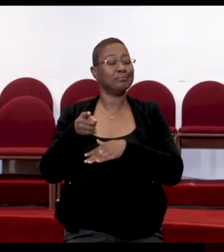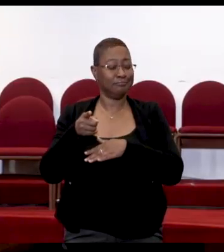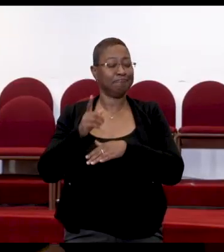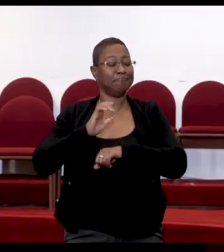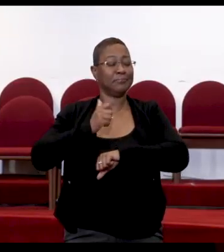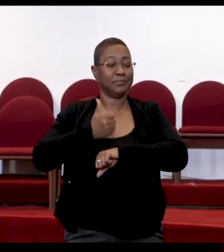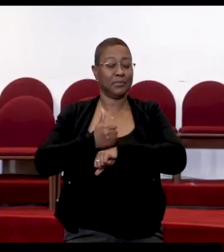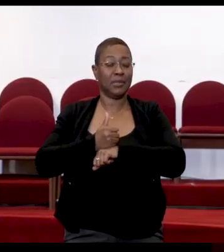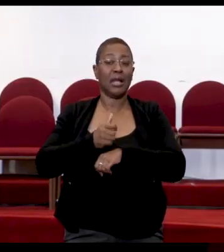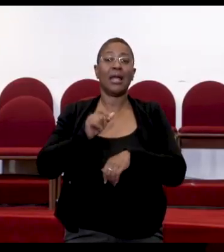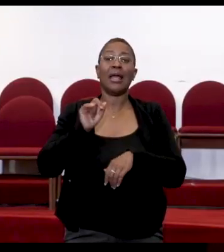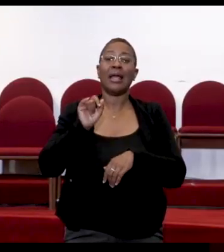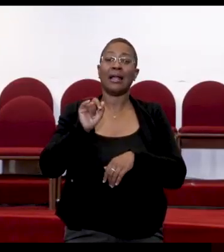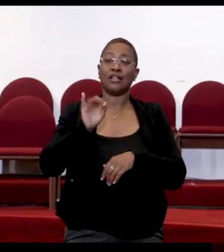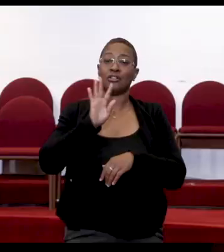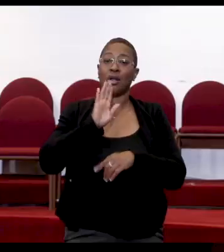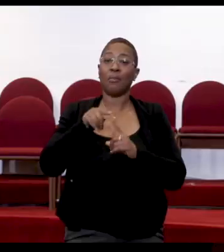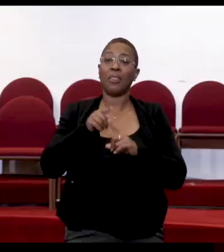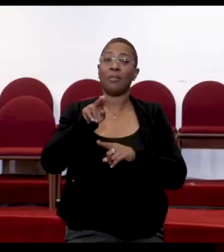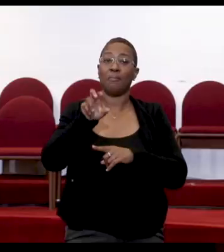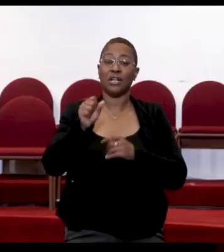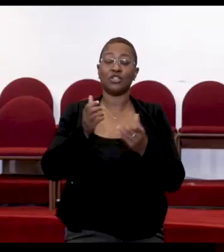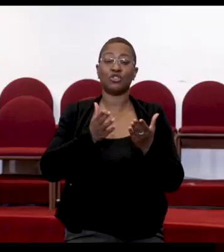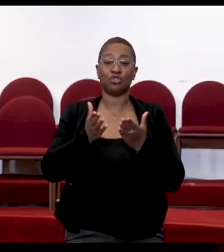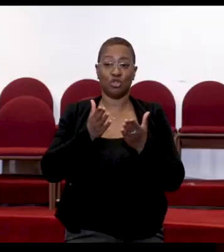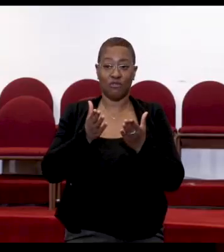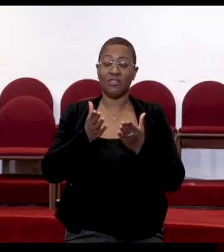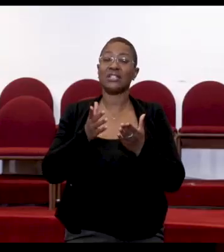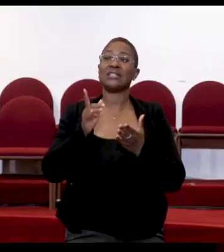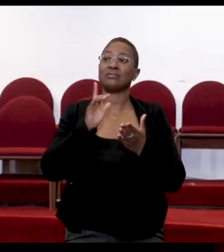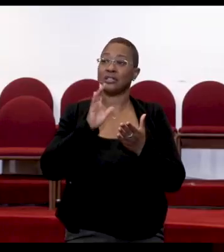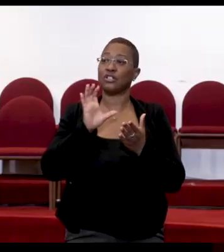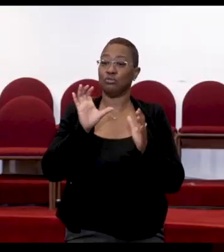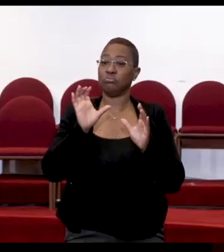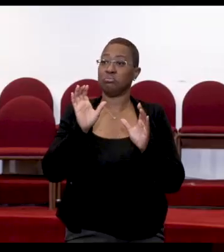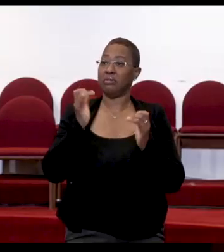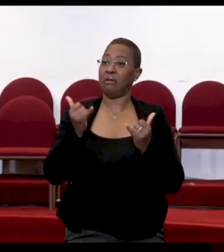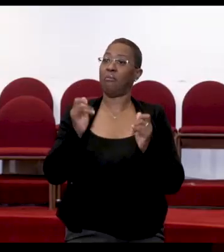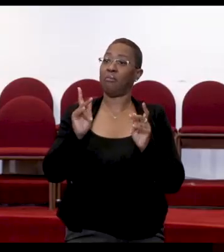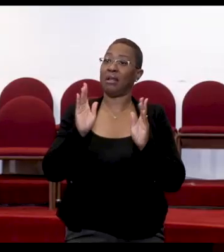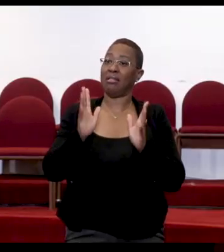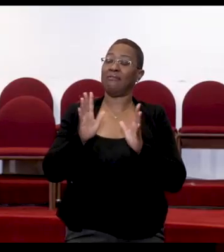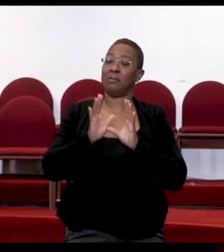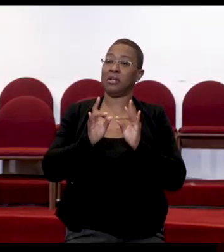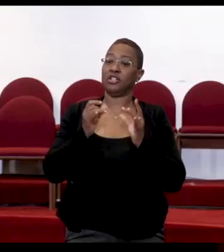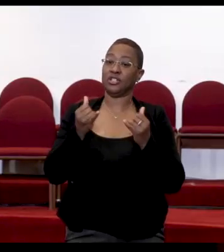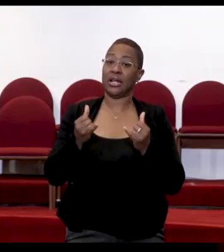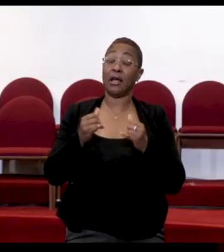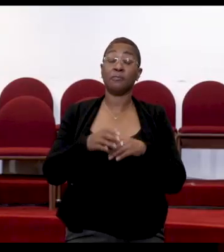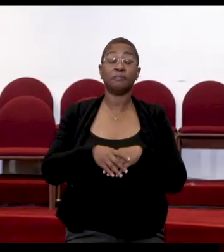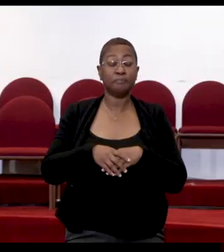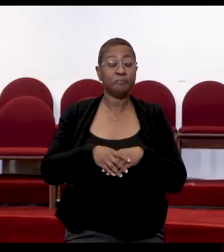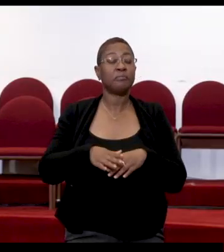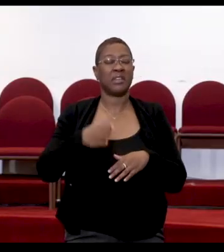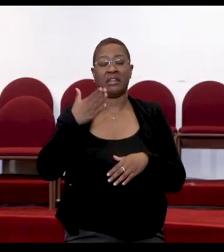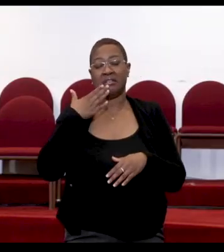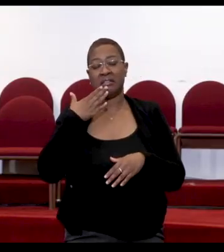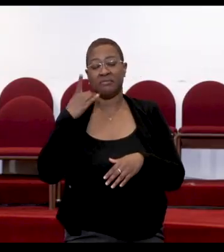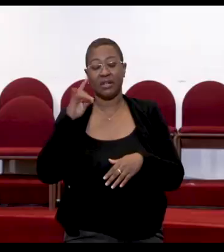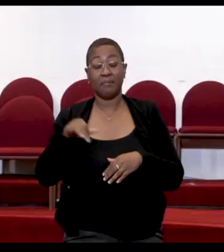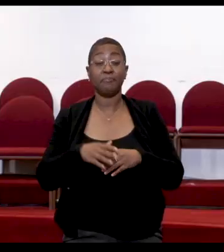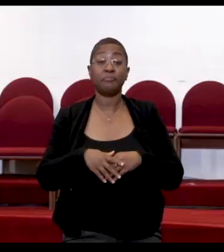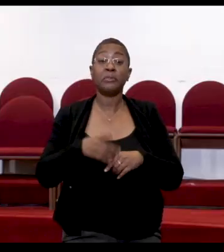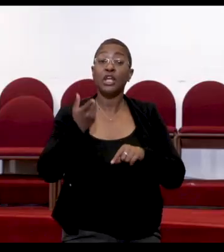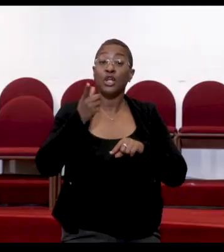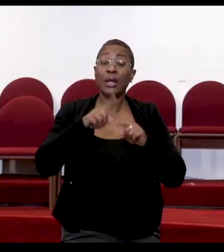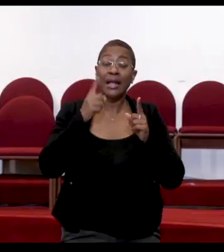voicemail or whatever, they were able to do so. So I just want to say thank you for that. You can't disagree